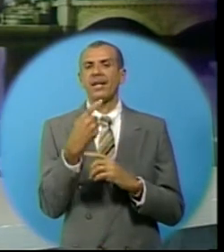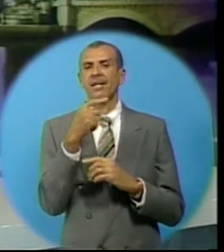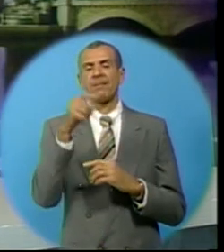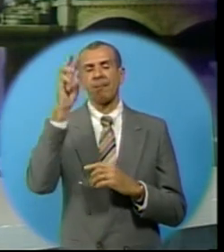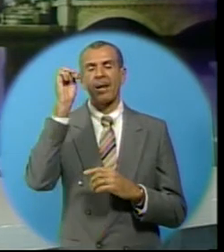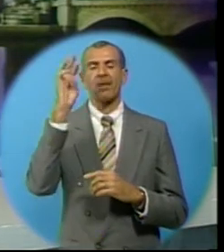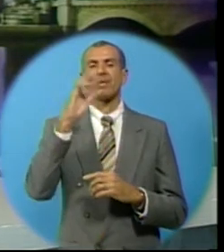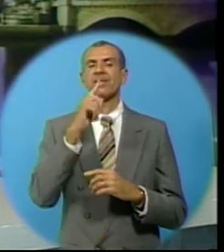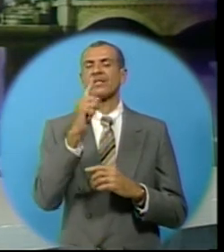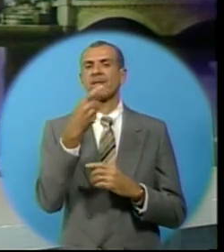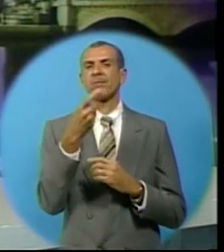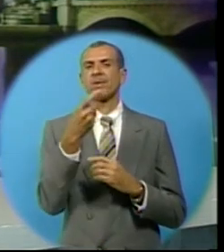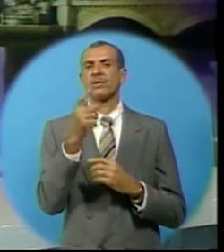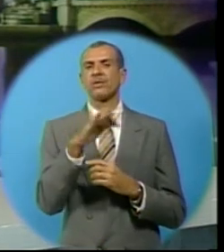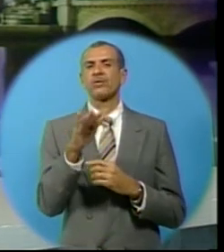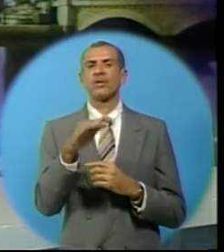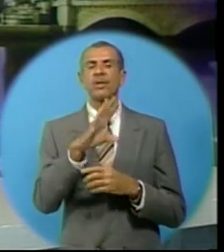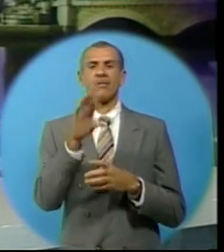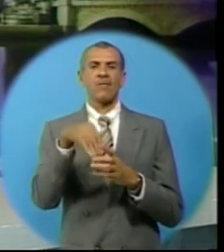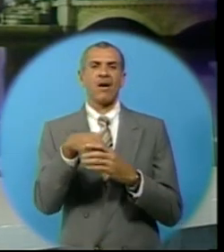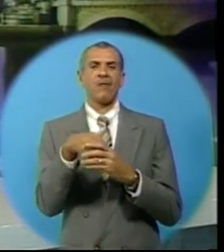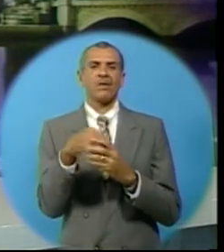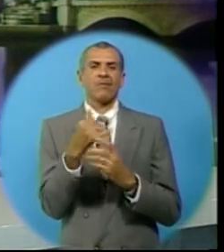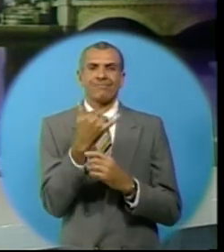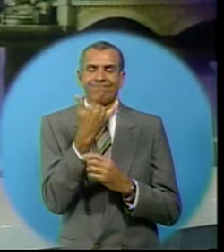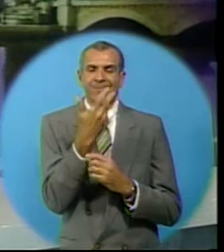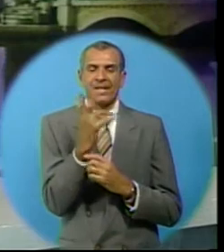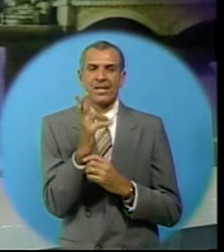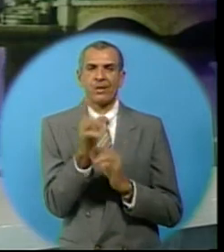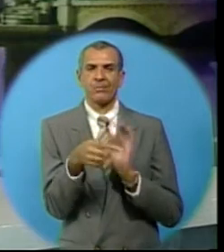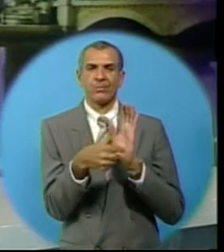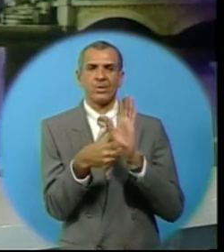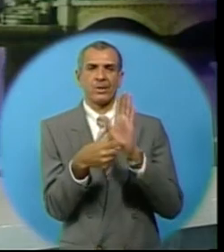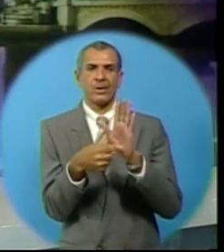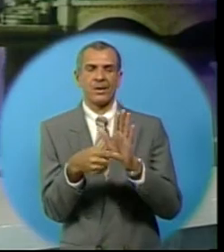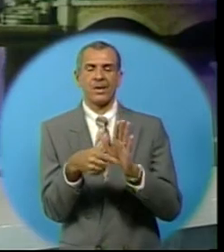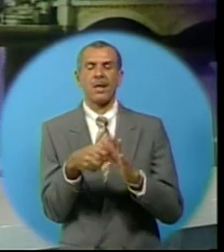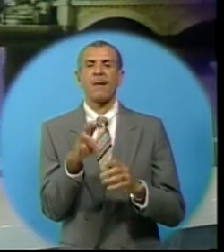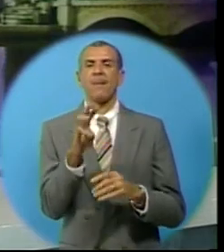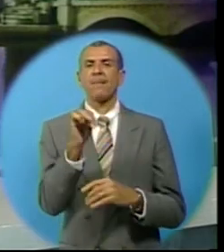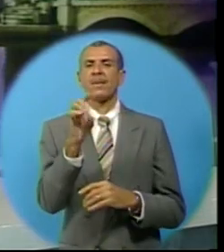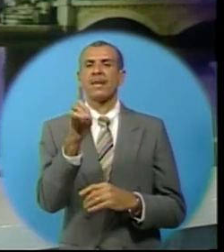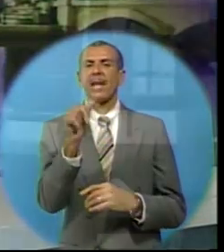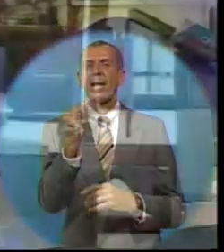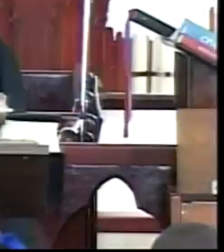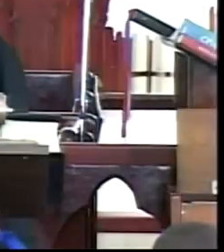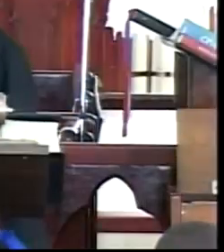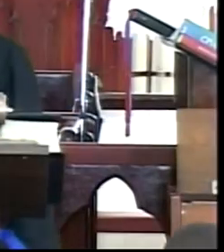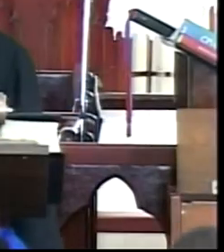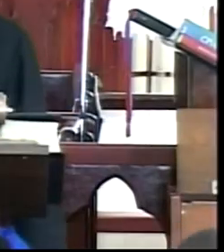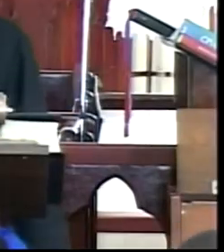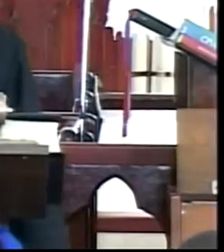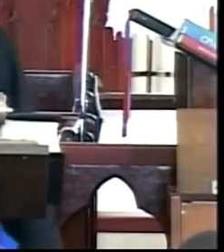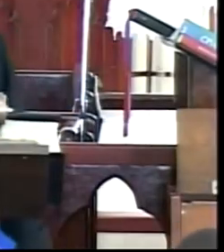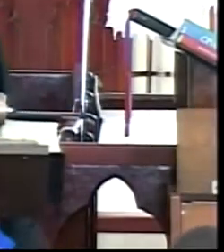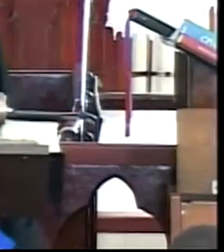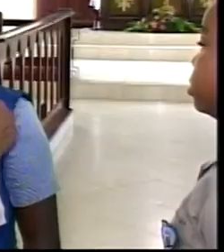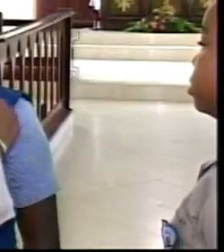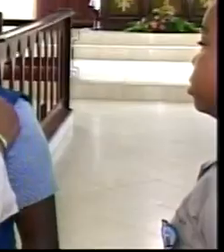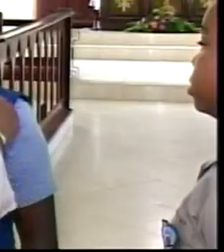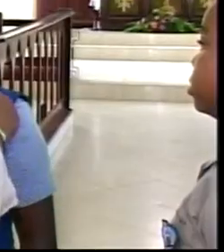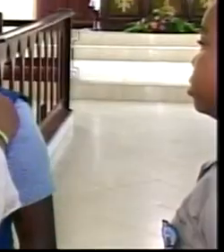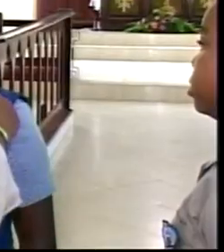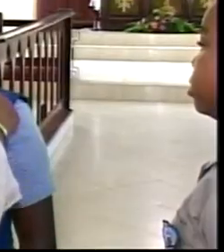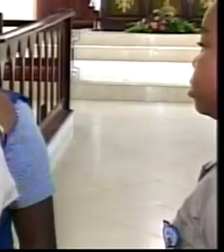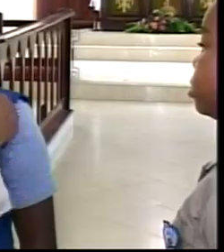involving school children over the past few weeks, which have been publicized on social media. He was a featured speaker at the prefect installation ceremony